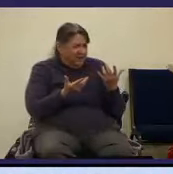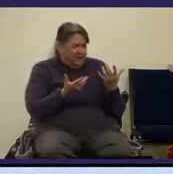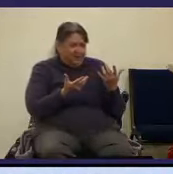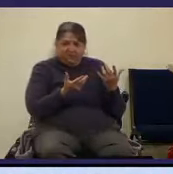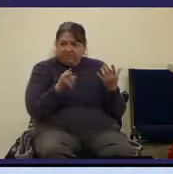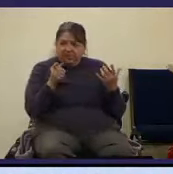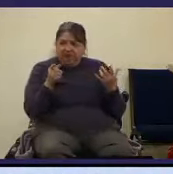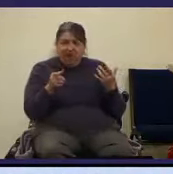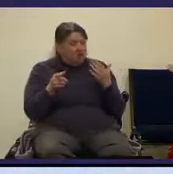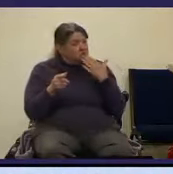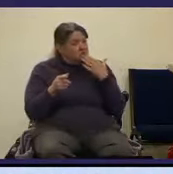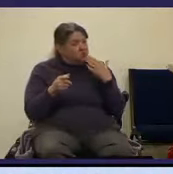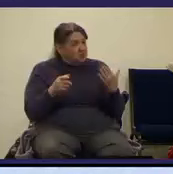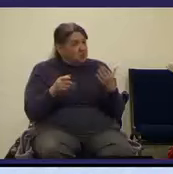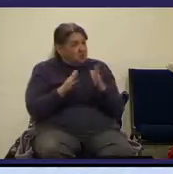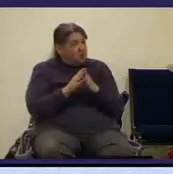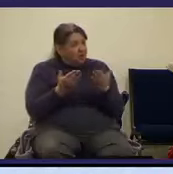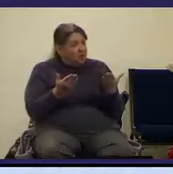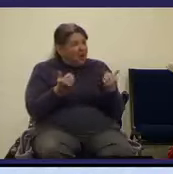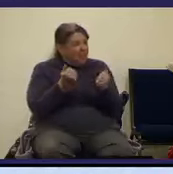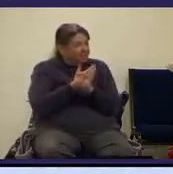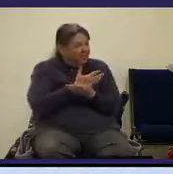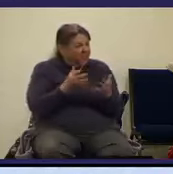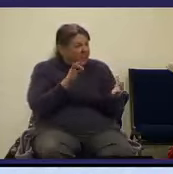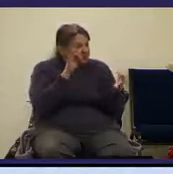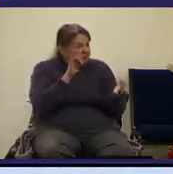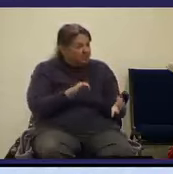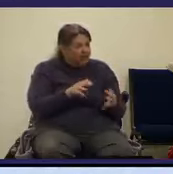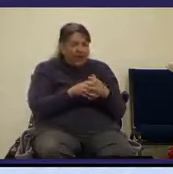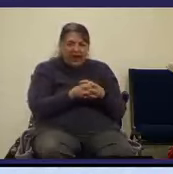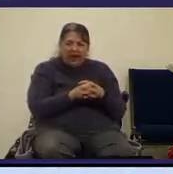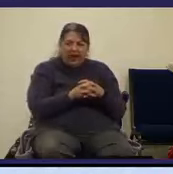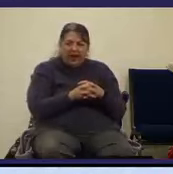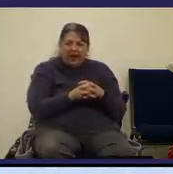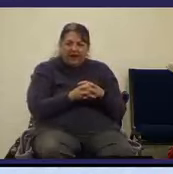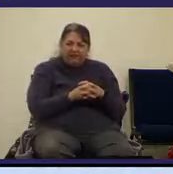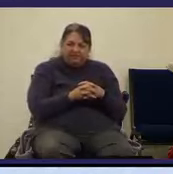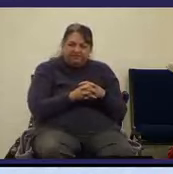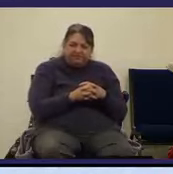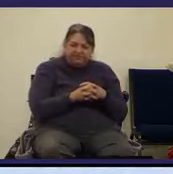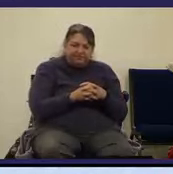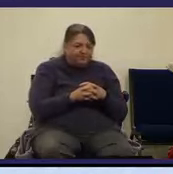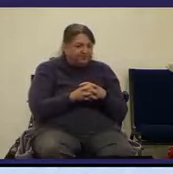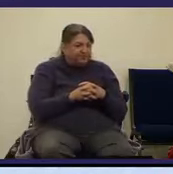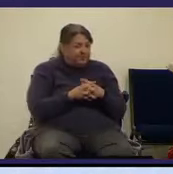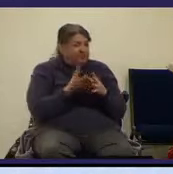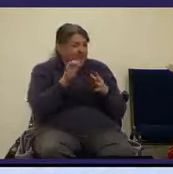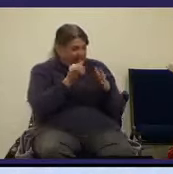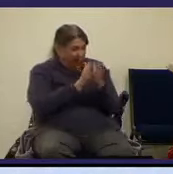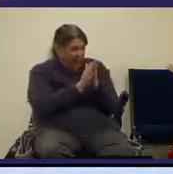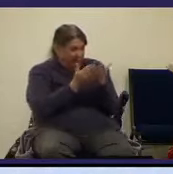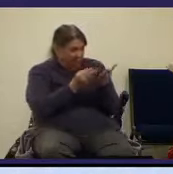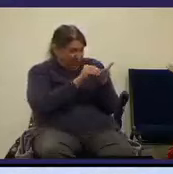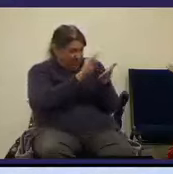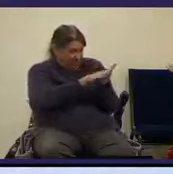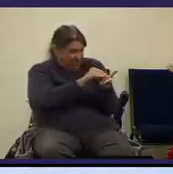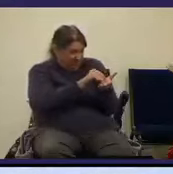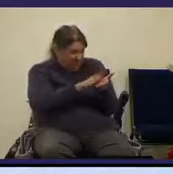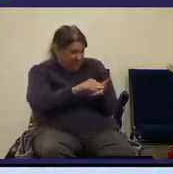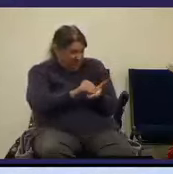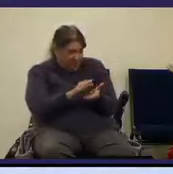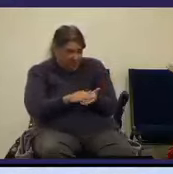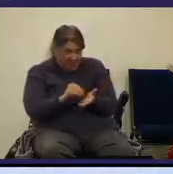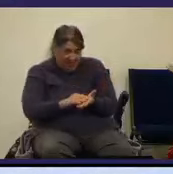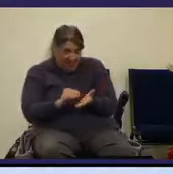good book. Place of employment, position held, how long you were there, retirement date, all this stuff. Medal of Honor. Yeah,